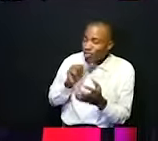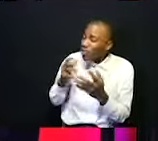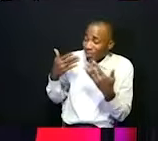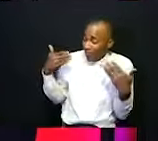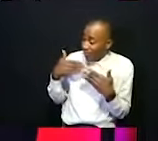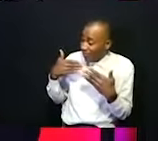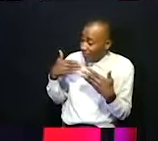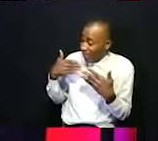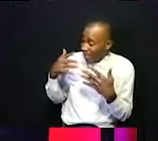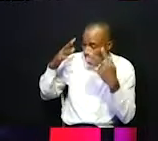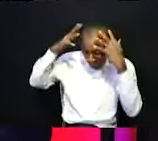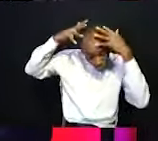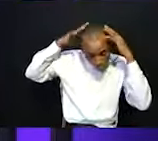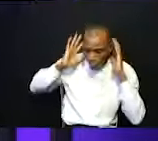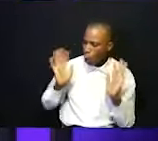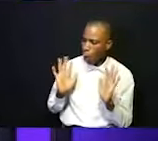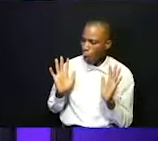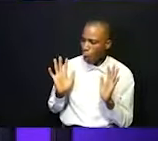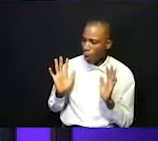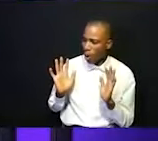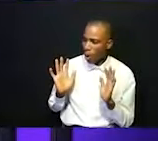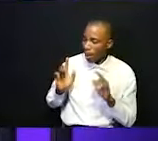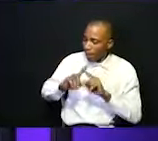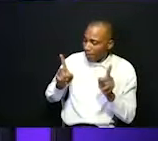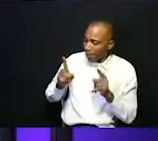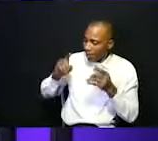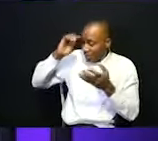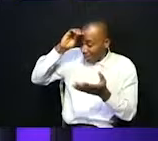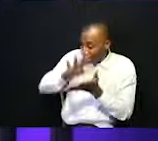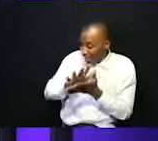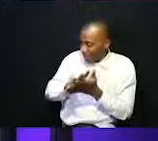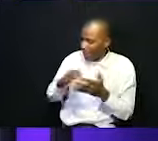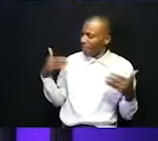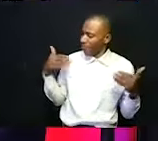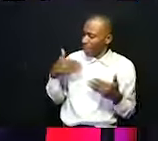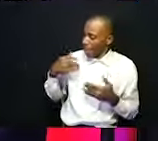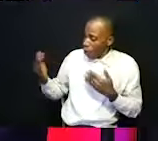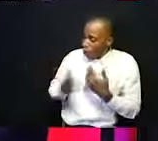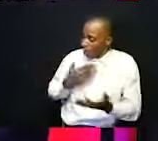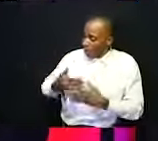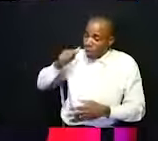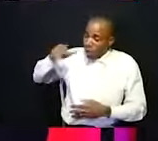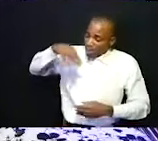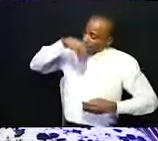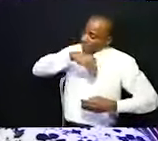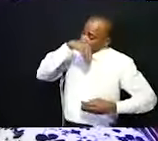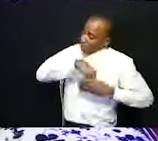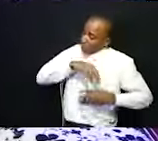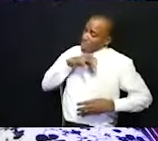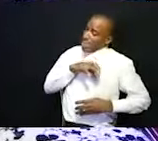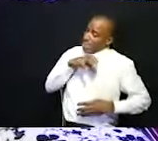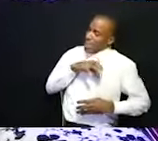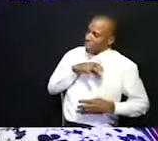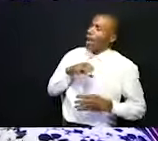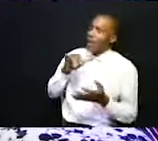husband is fearing what has been dressed like that. That is what the husband fears. Ni man ni kunu bo hunu se